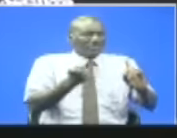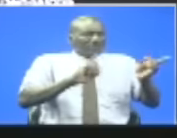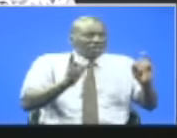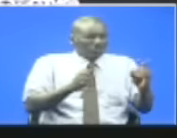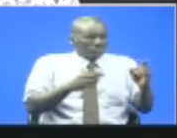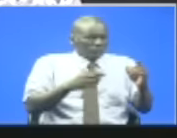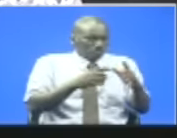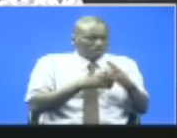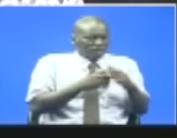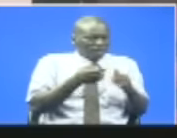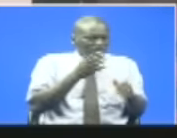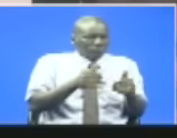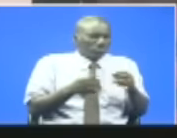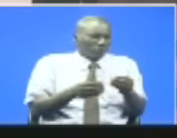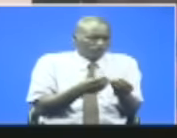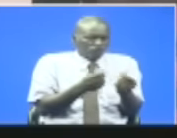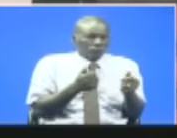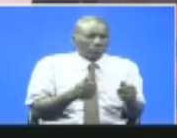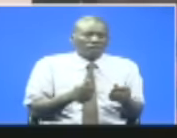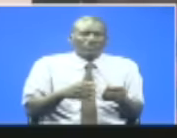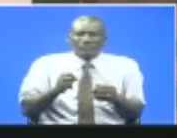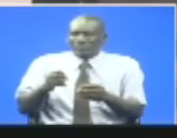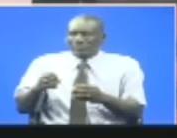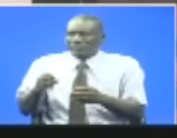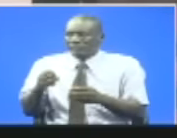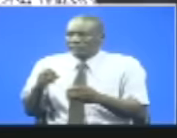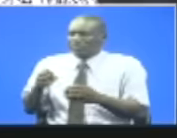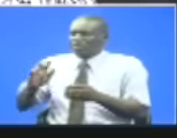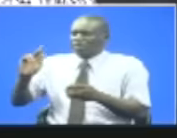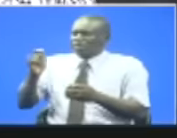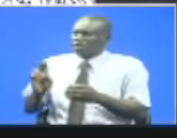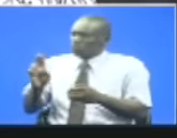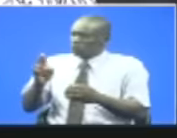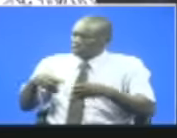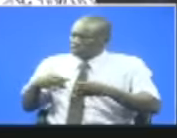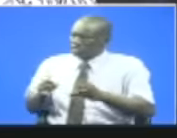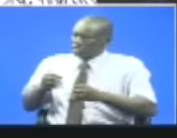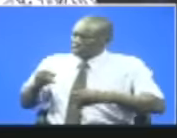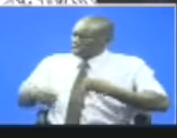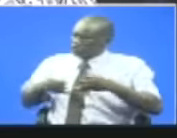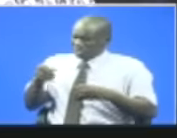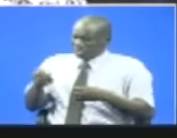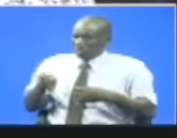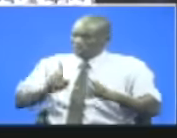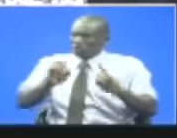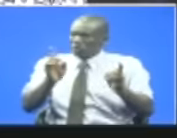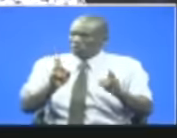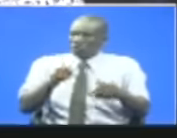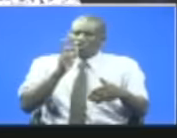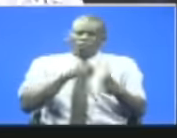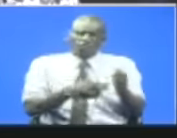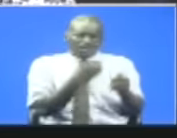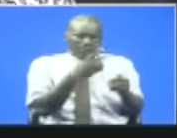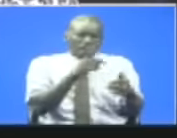kind of gotten over. Is President Kenyatta just exciting his base here? Oh, I really wouldn't want to say so. But I think what I see and